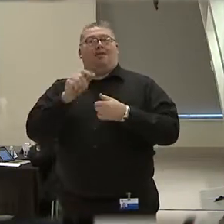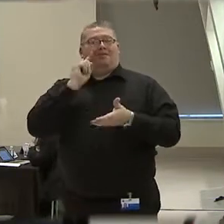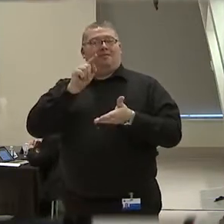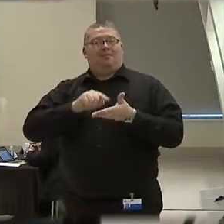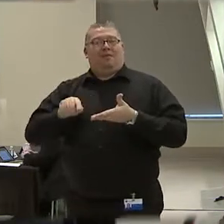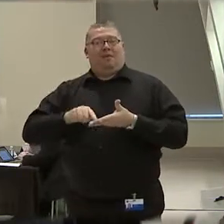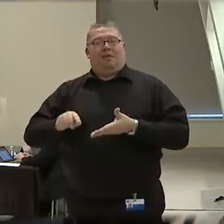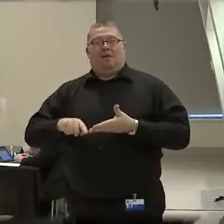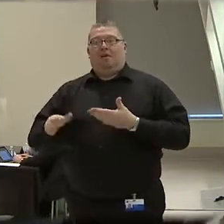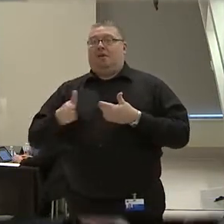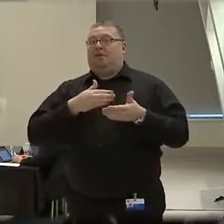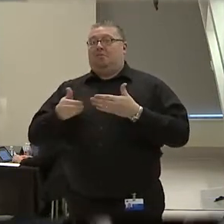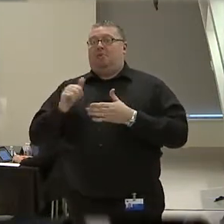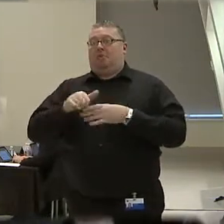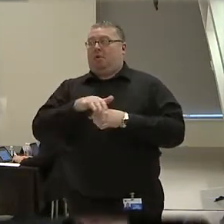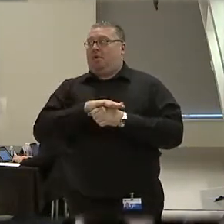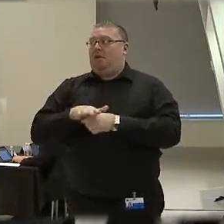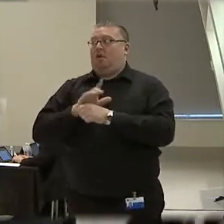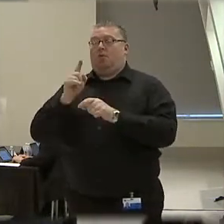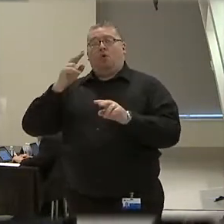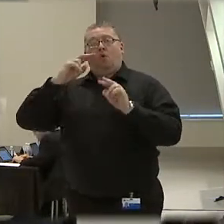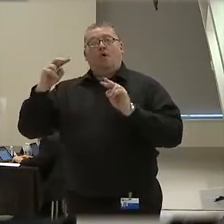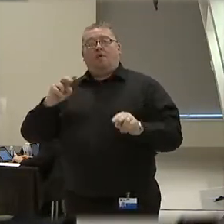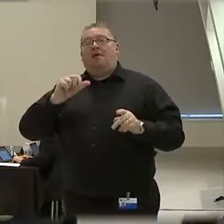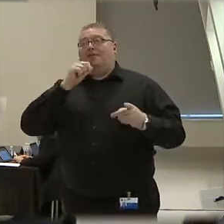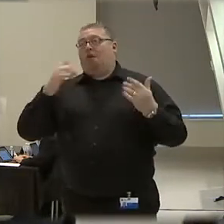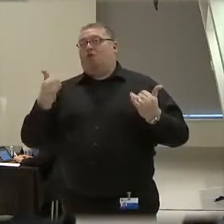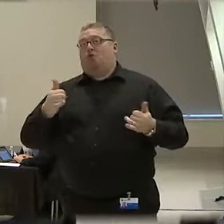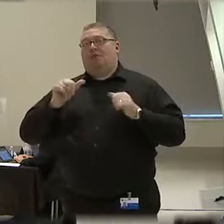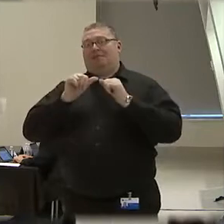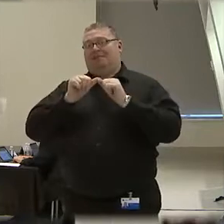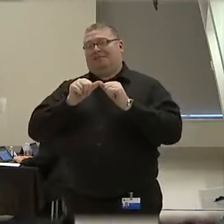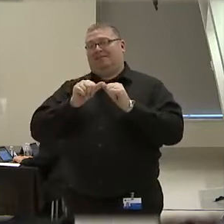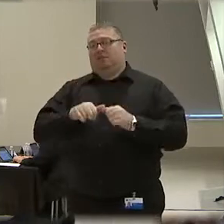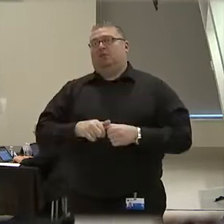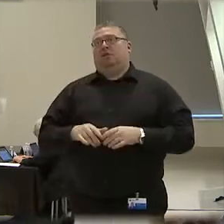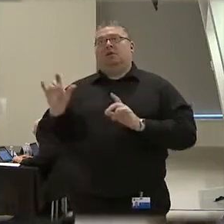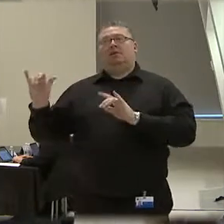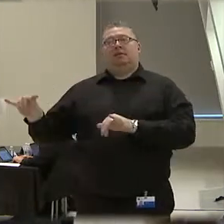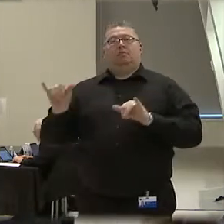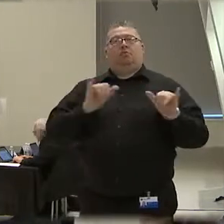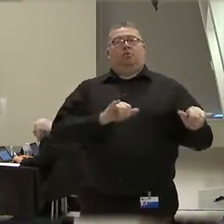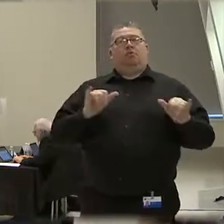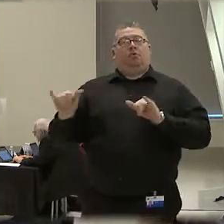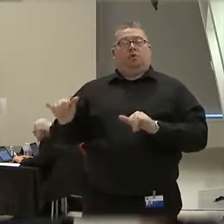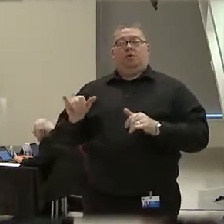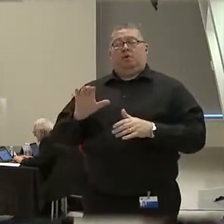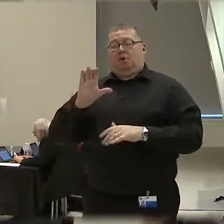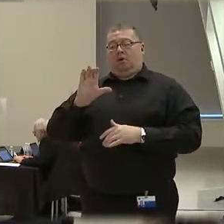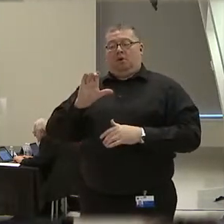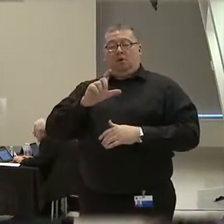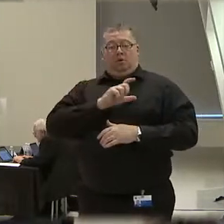investigations, even in those jurisdictions where oversight does not currently exist. Similarly,